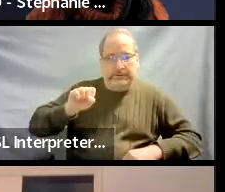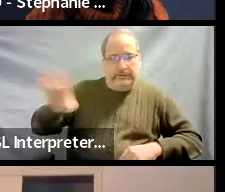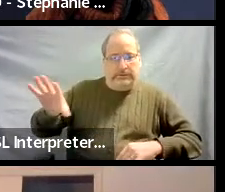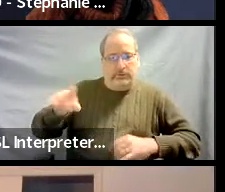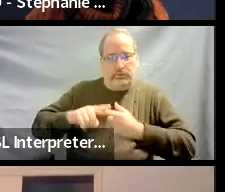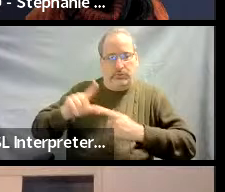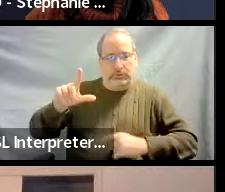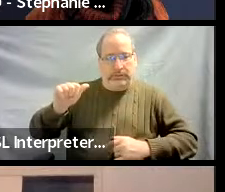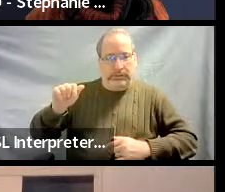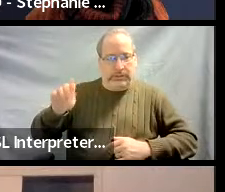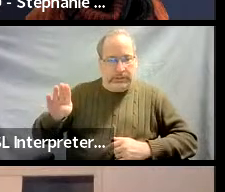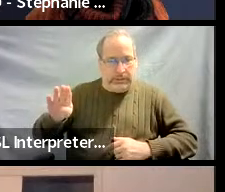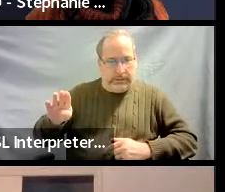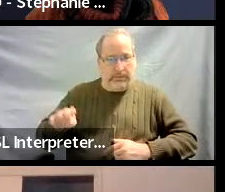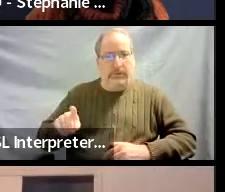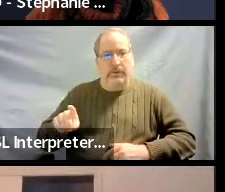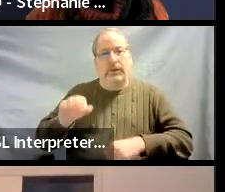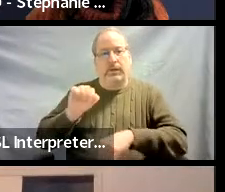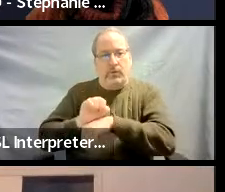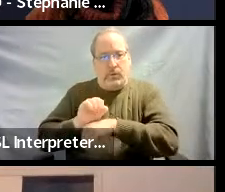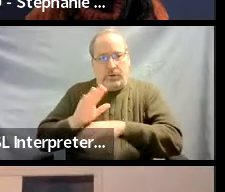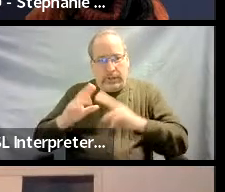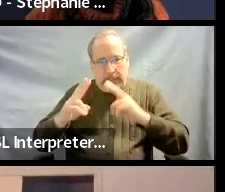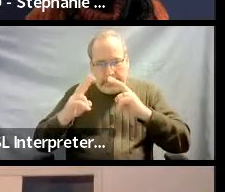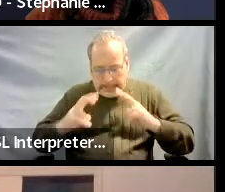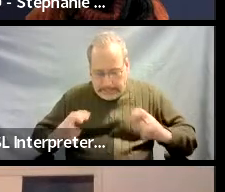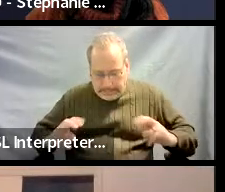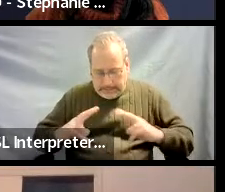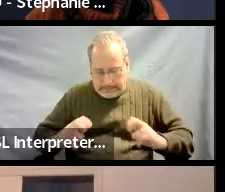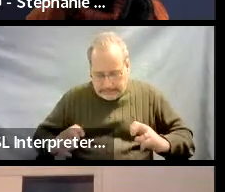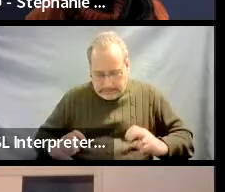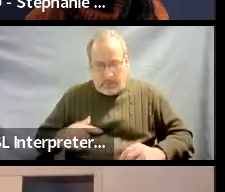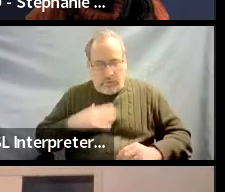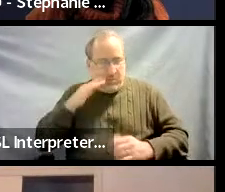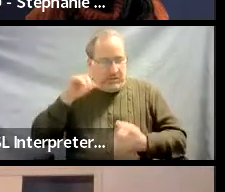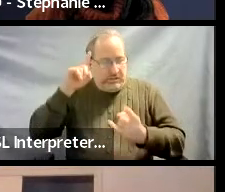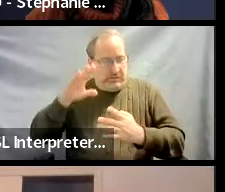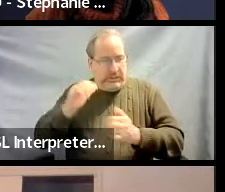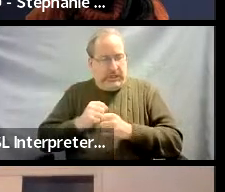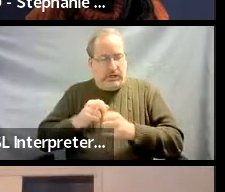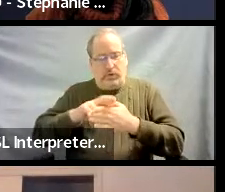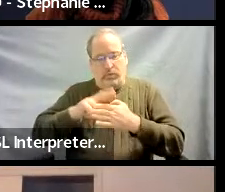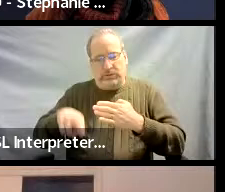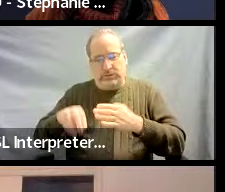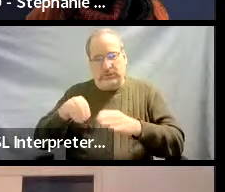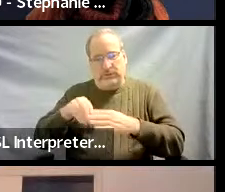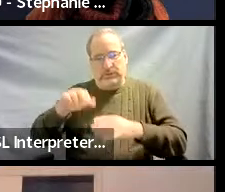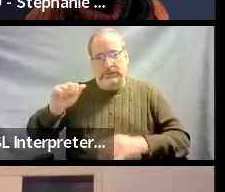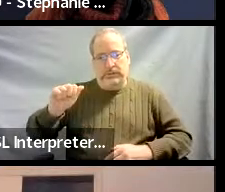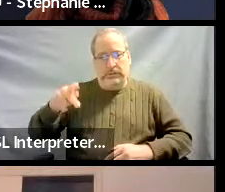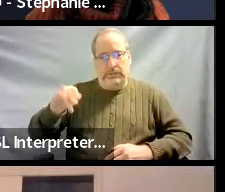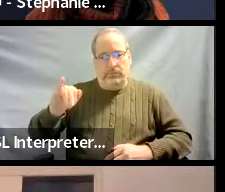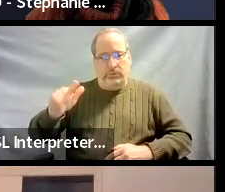They're working on analyzing those samples. We expect to have results in April.